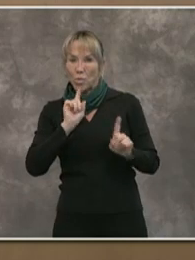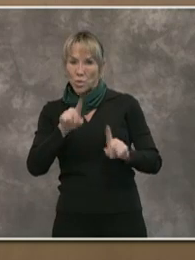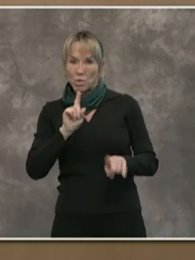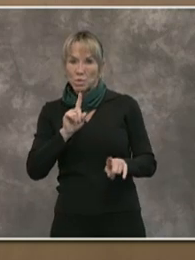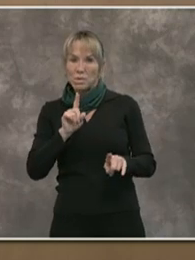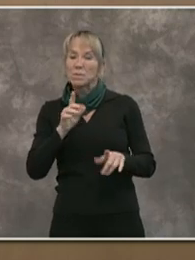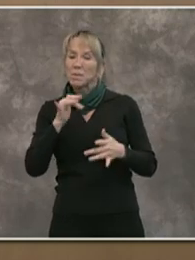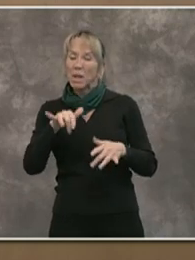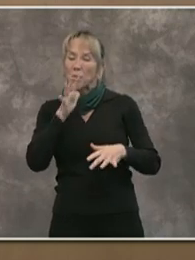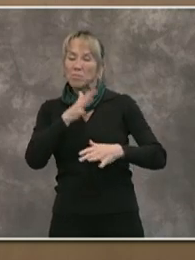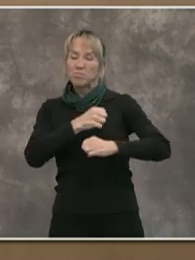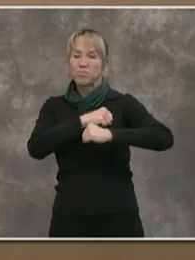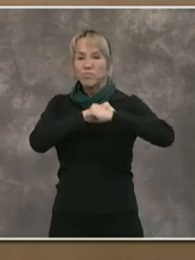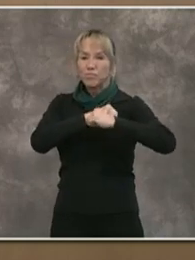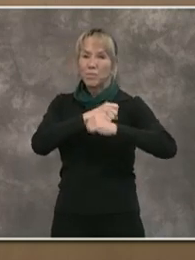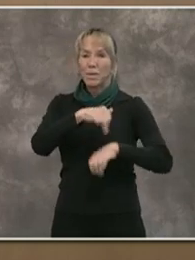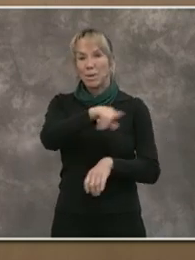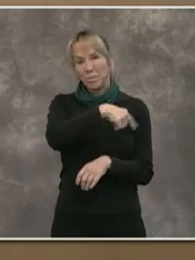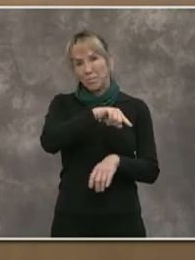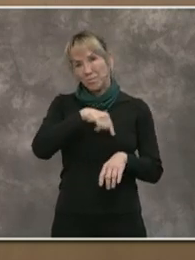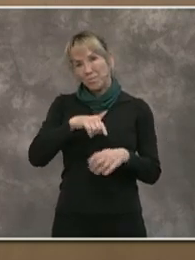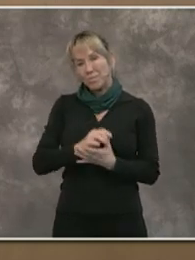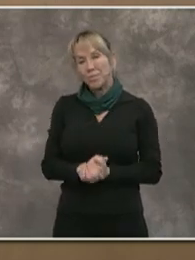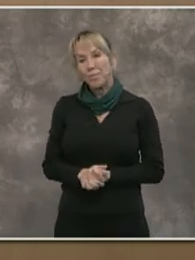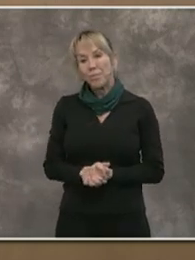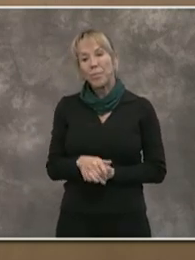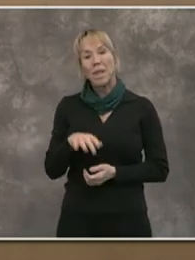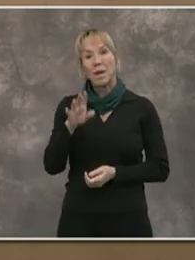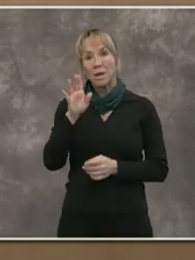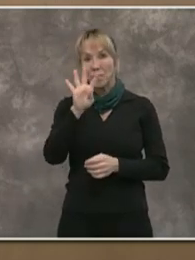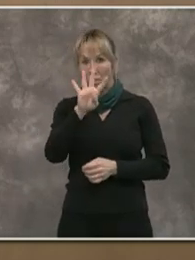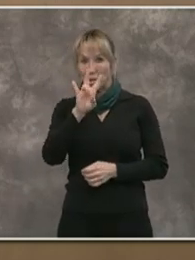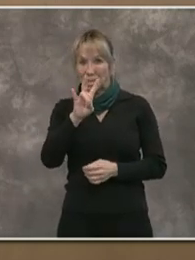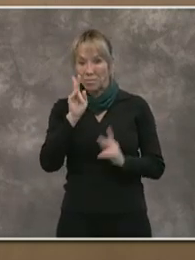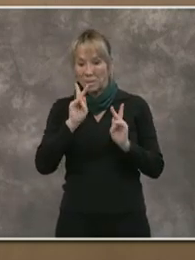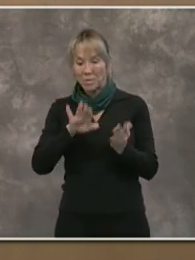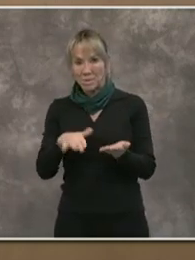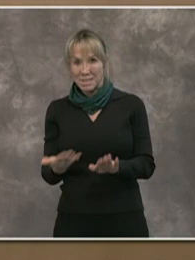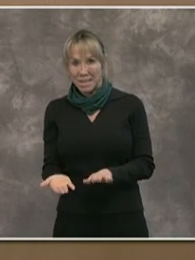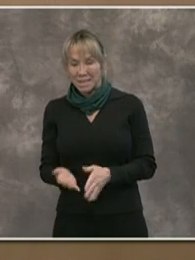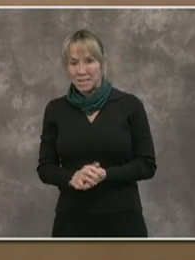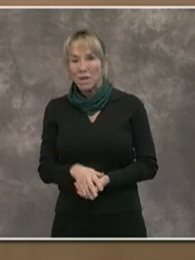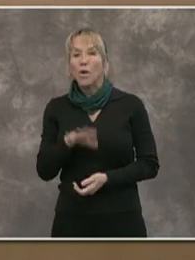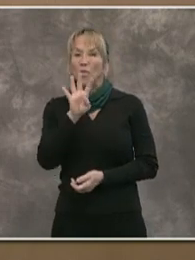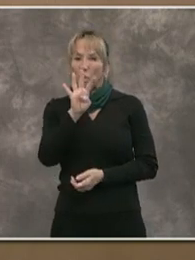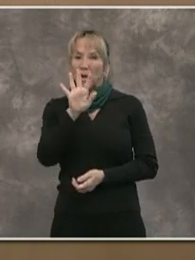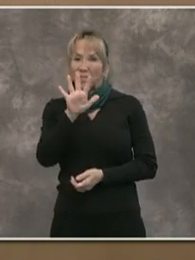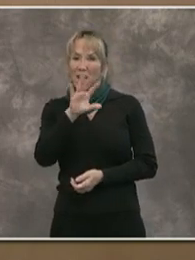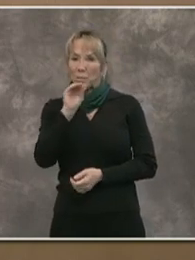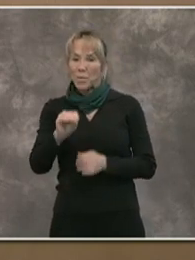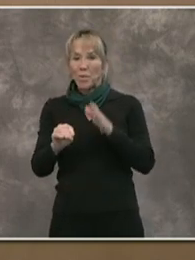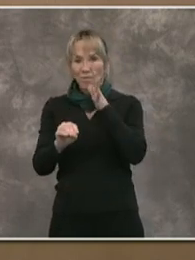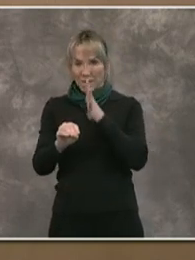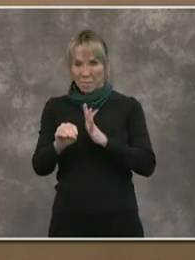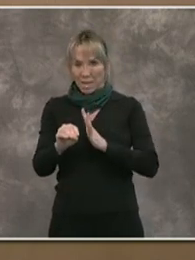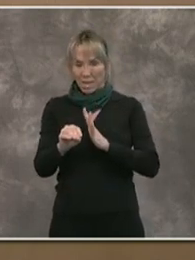these populations. Also, of the 47 deaths, 45% were female,